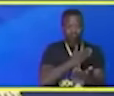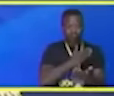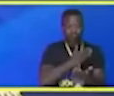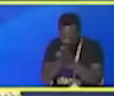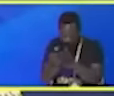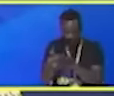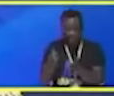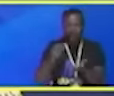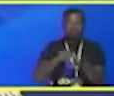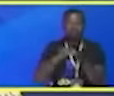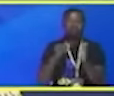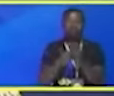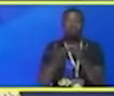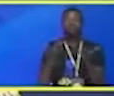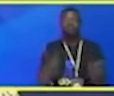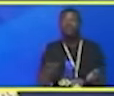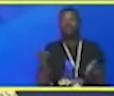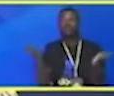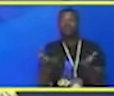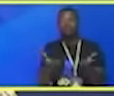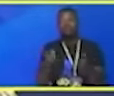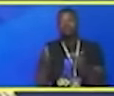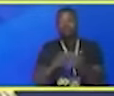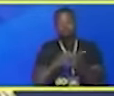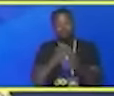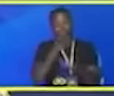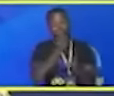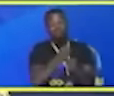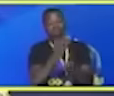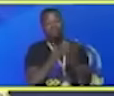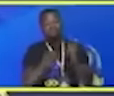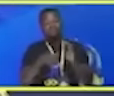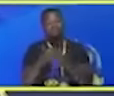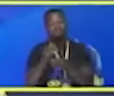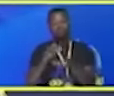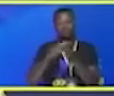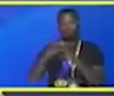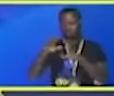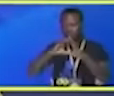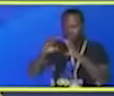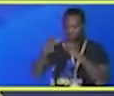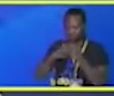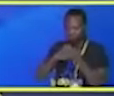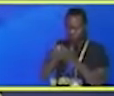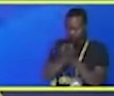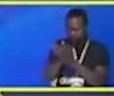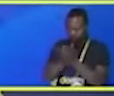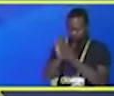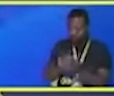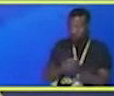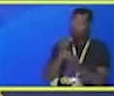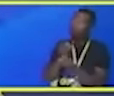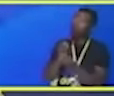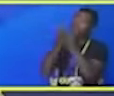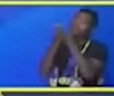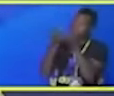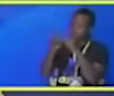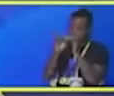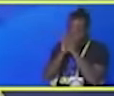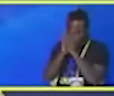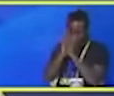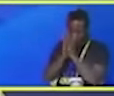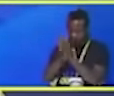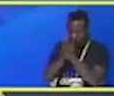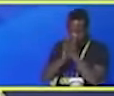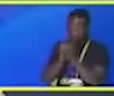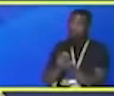That means that one of the ways that we receive is to communicate our desires, even in the place of prayer. Is someone ready